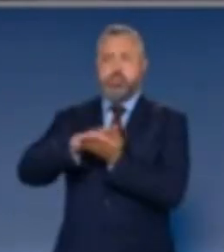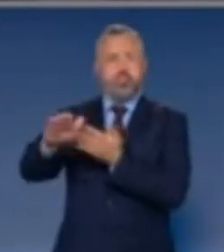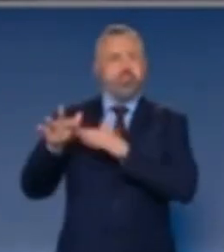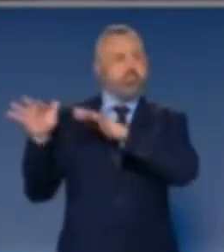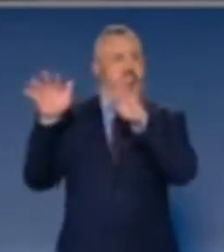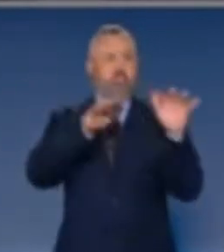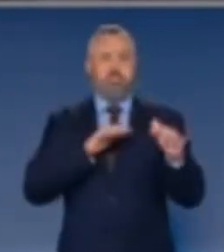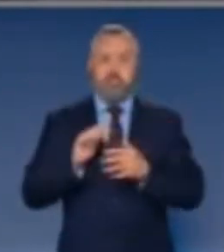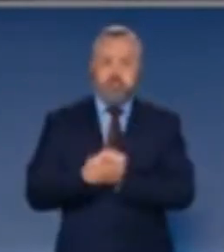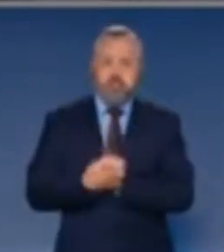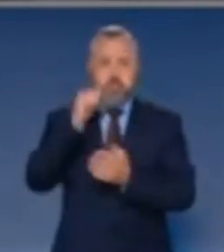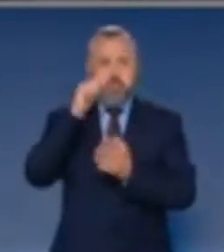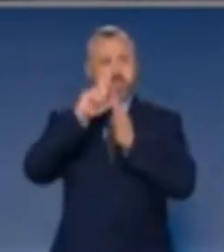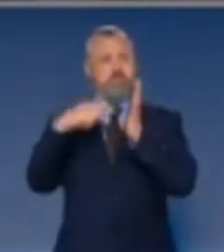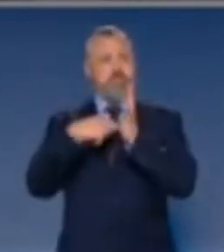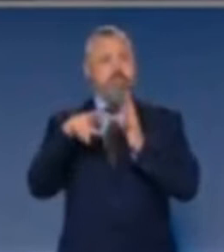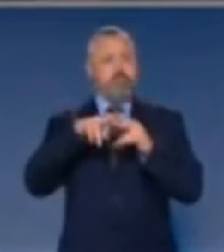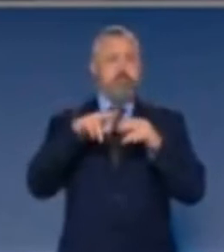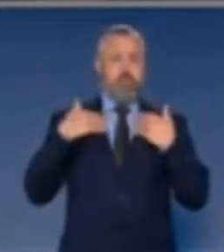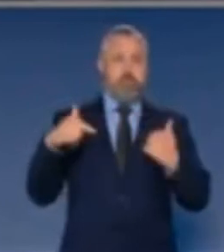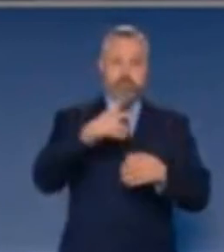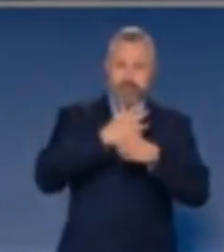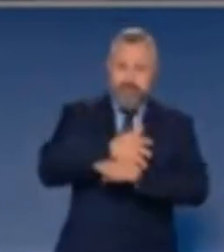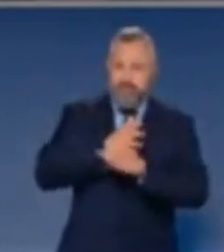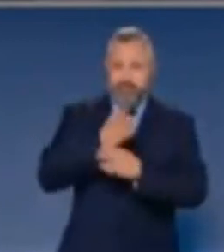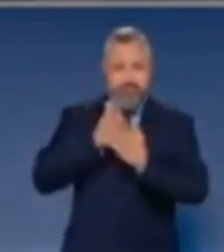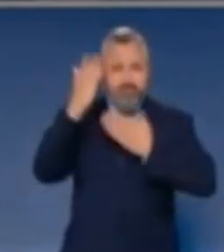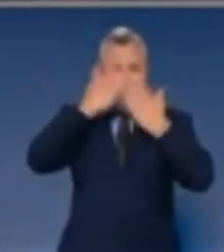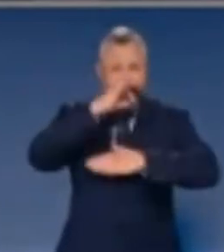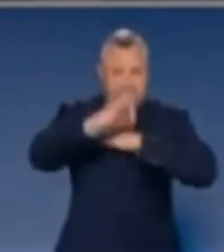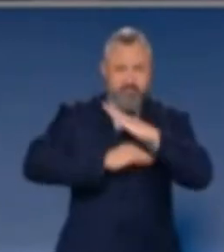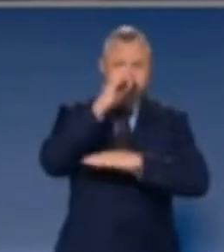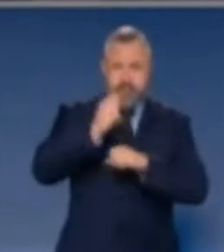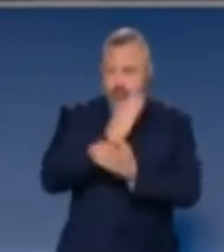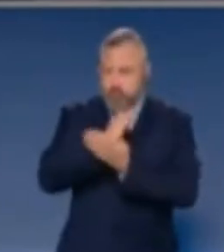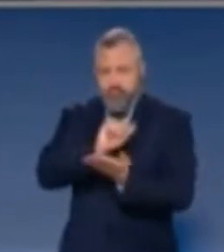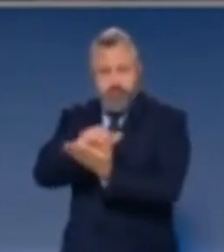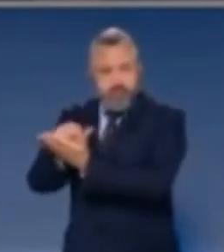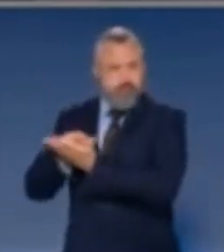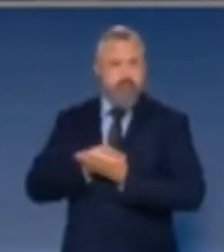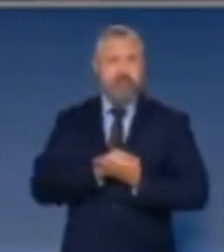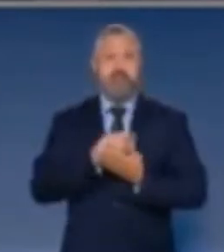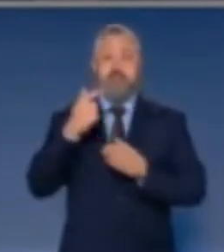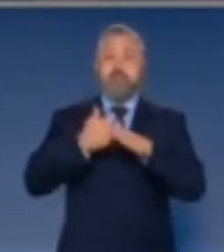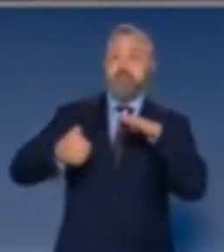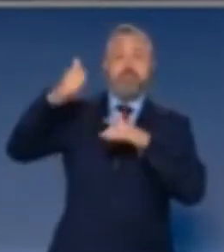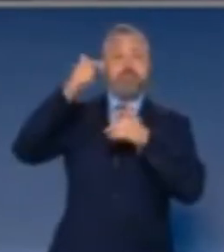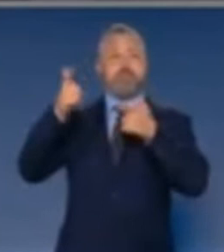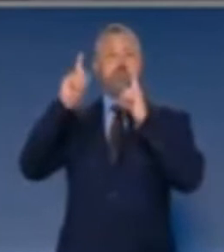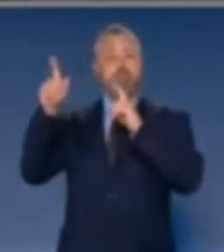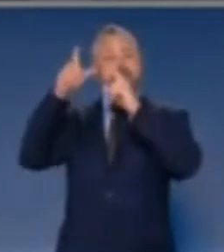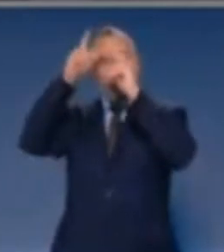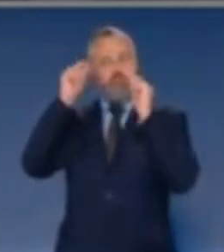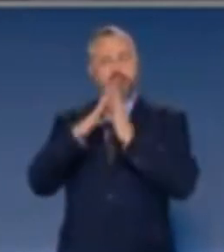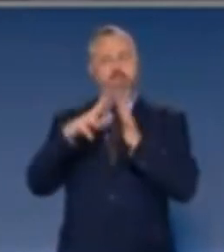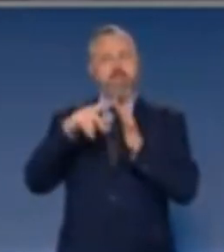that, but we instructed that the former Chief Nursing and Midwifery Officer would become